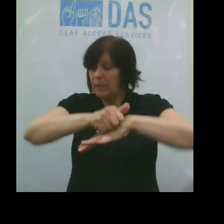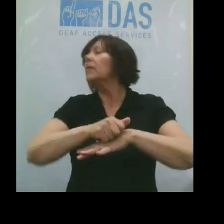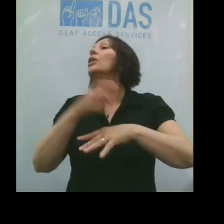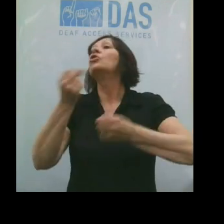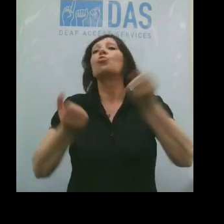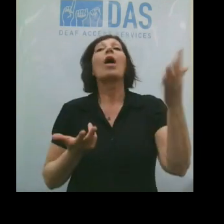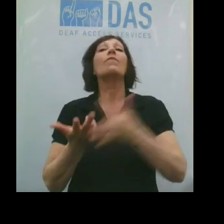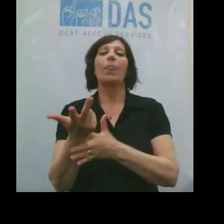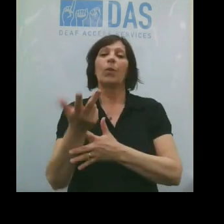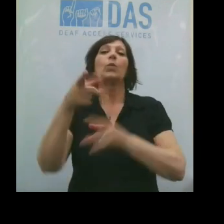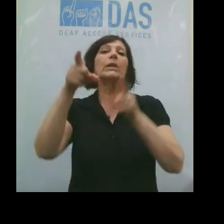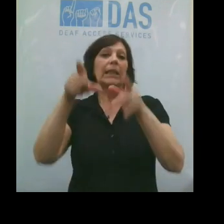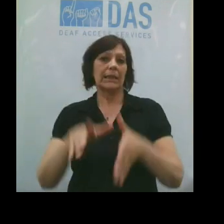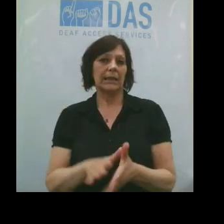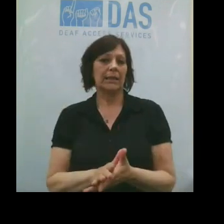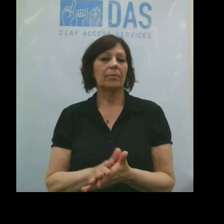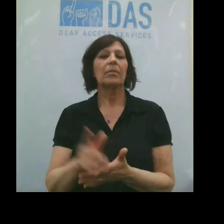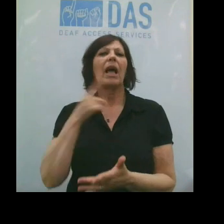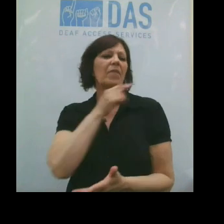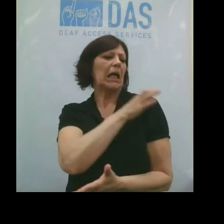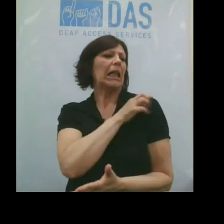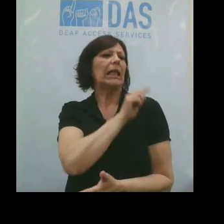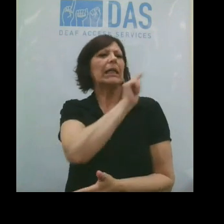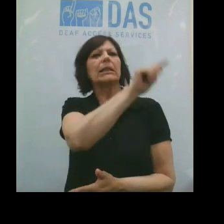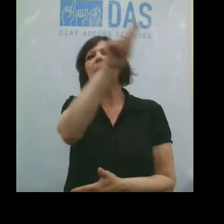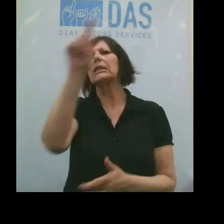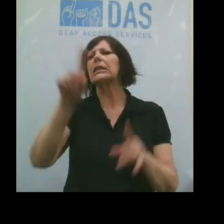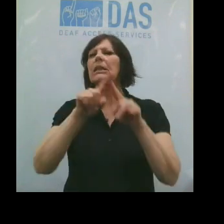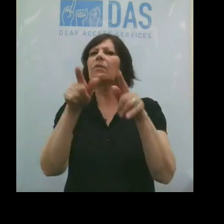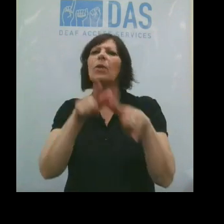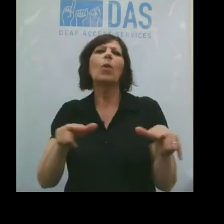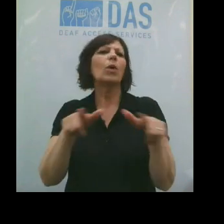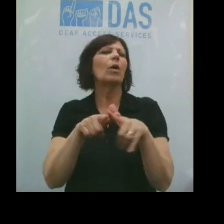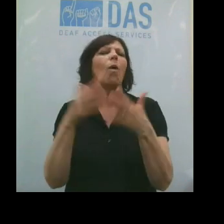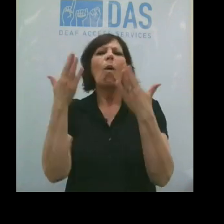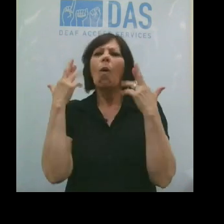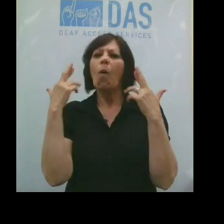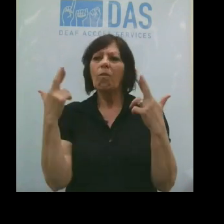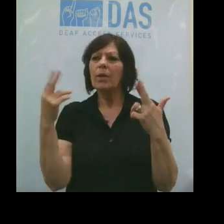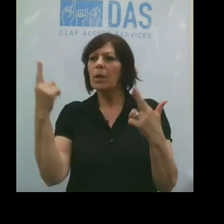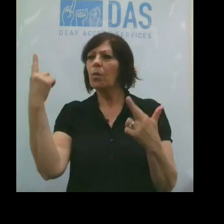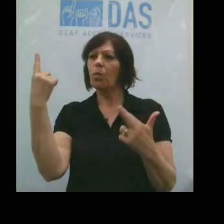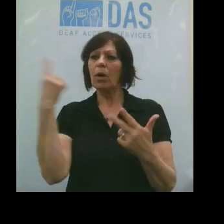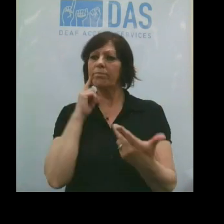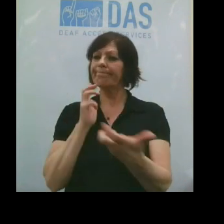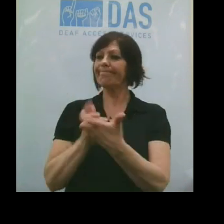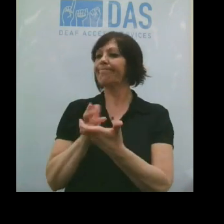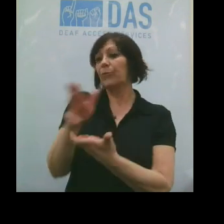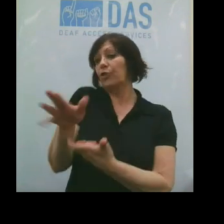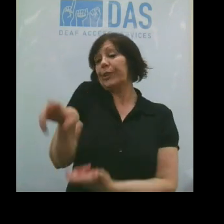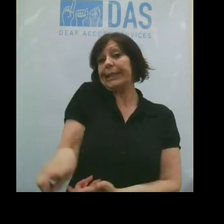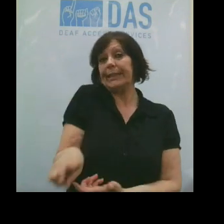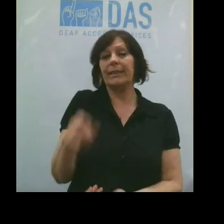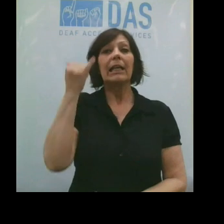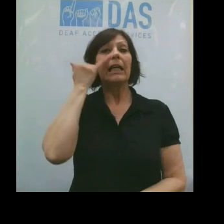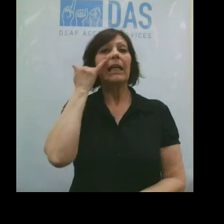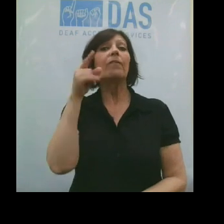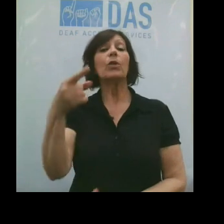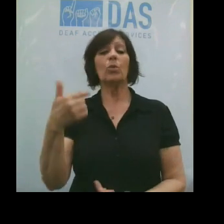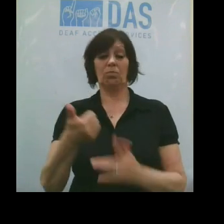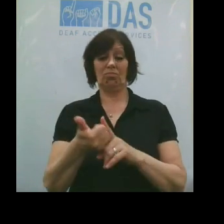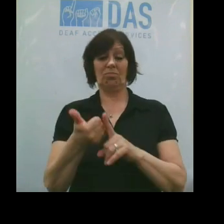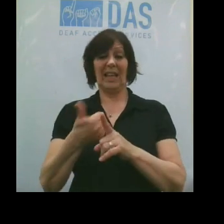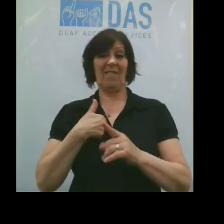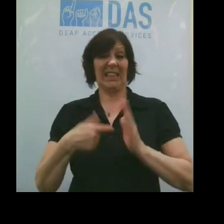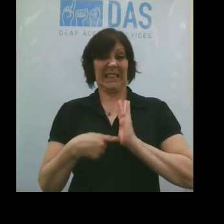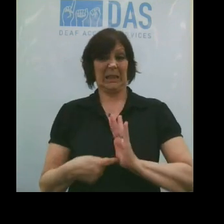drive-through testing site. There are clinics all available in different locations, so hopefully there'll be one that will fit your needs. If you are symptomatic, if